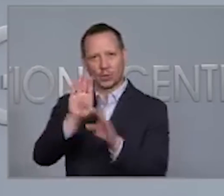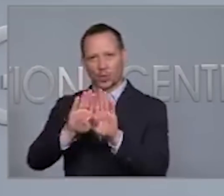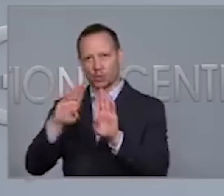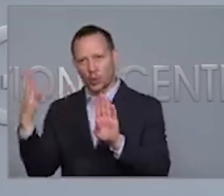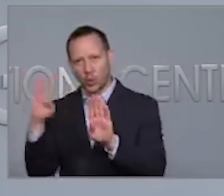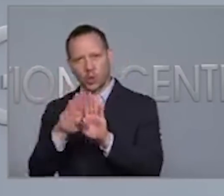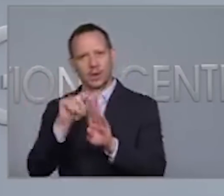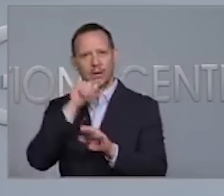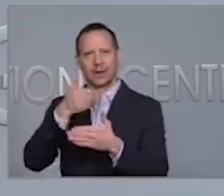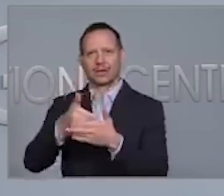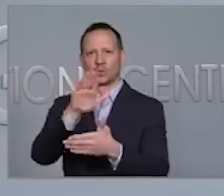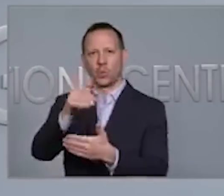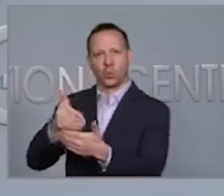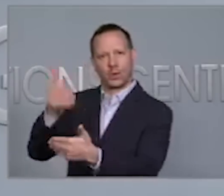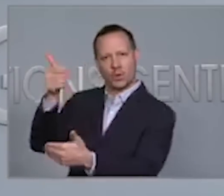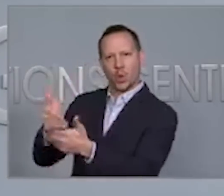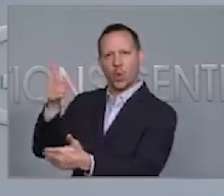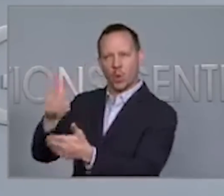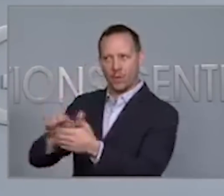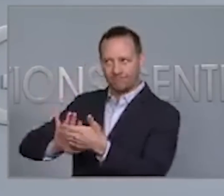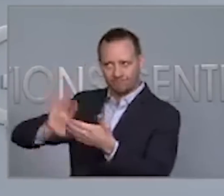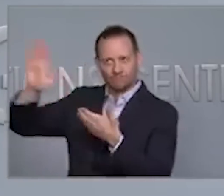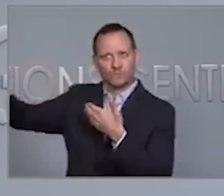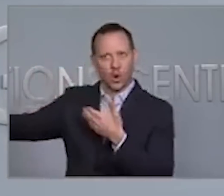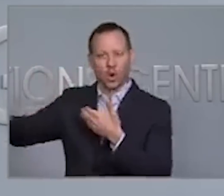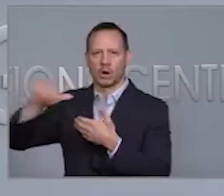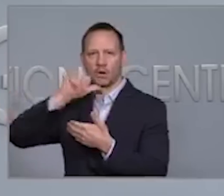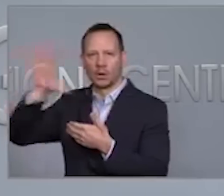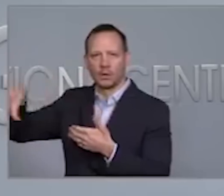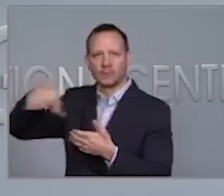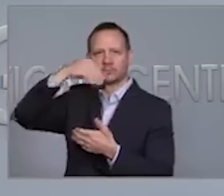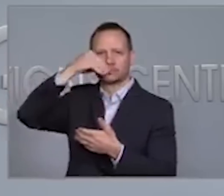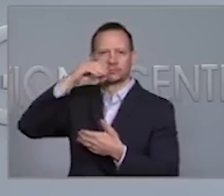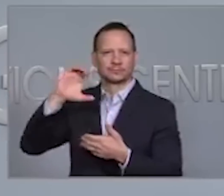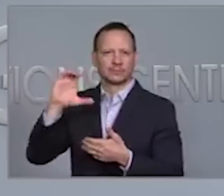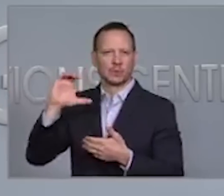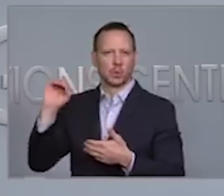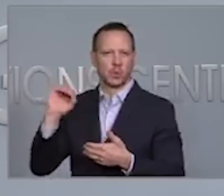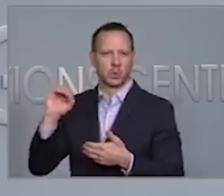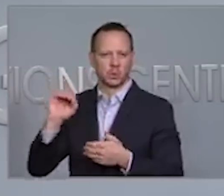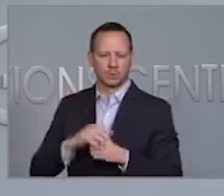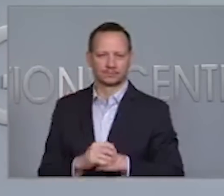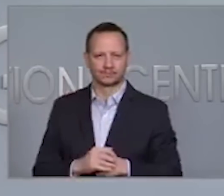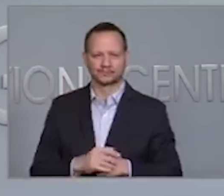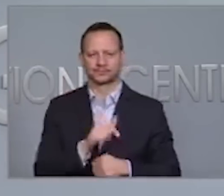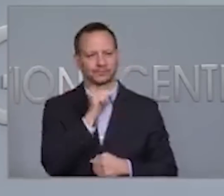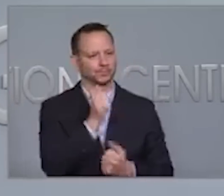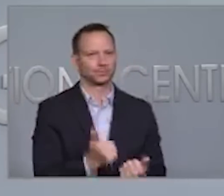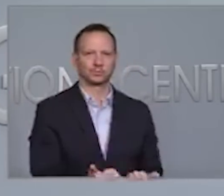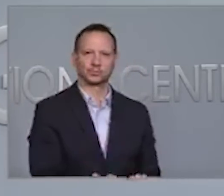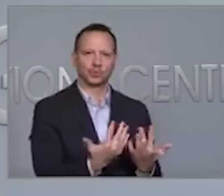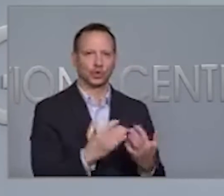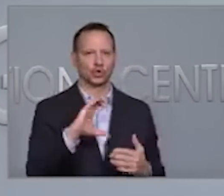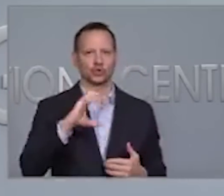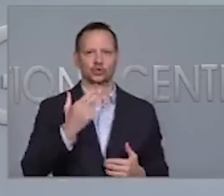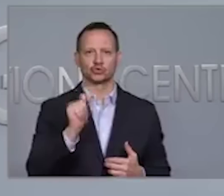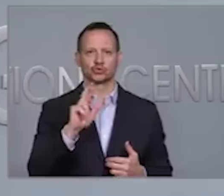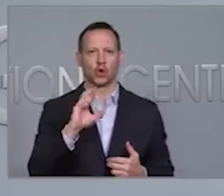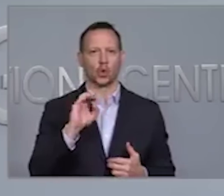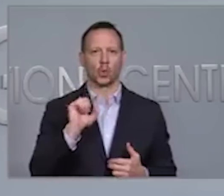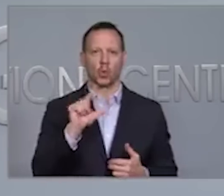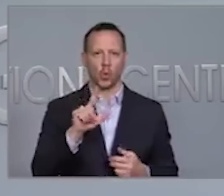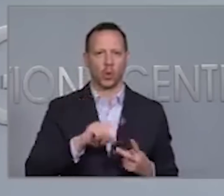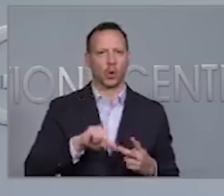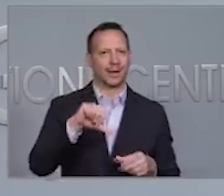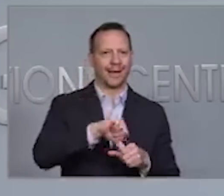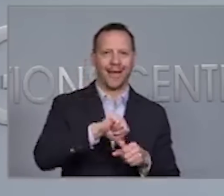carbon monoxide poisoning. Never burn charcoal or use gas grill indoors.